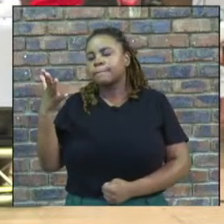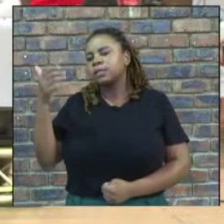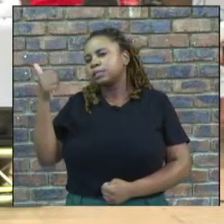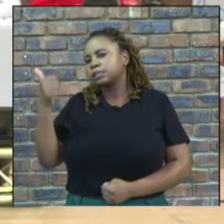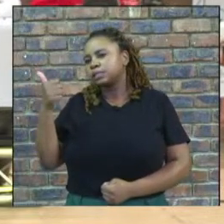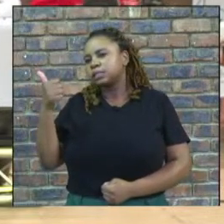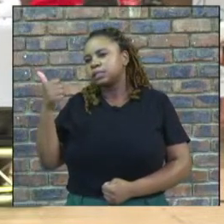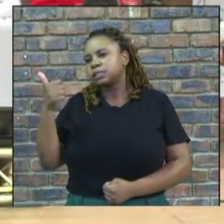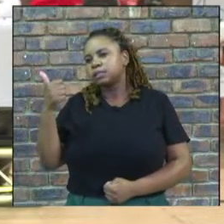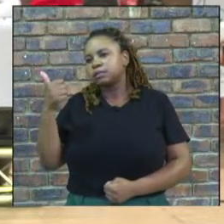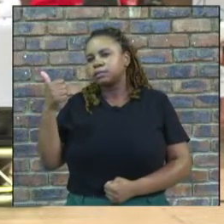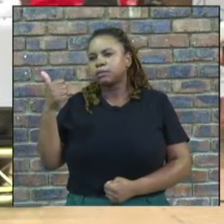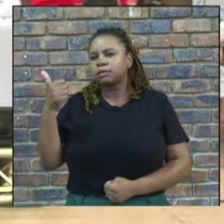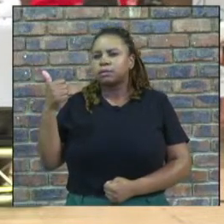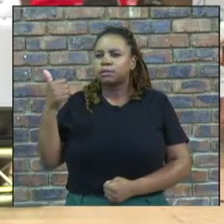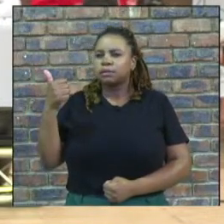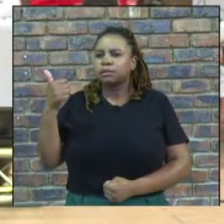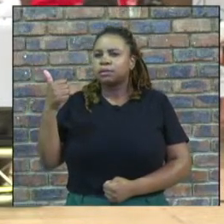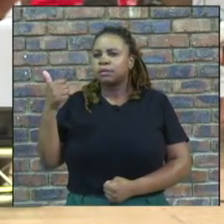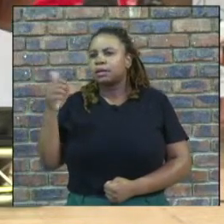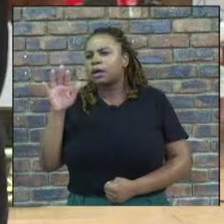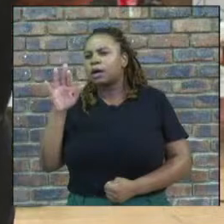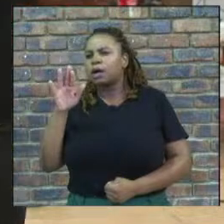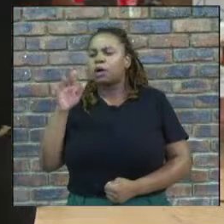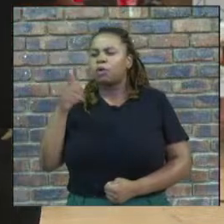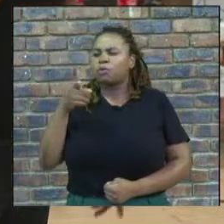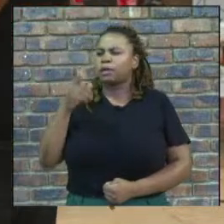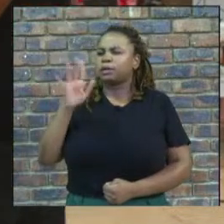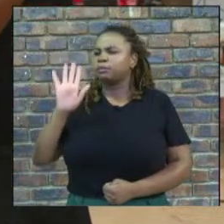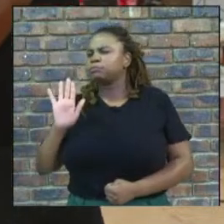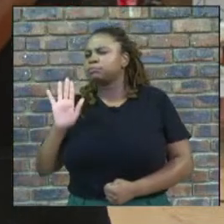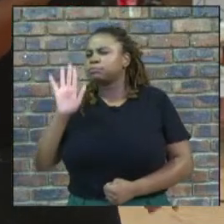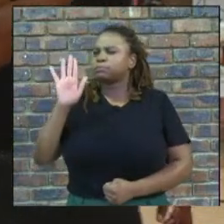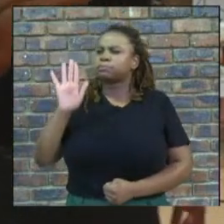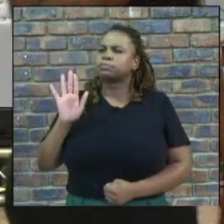6. Wena we misotha wetsa so. O number man?